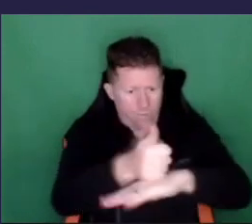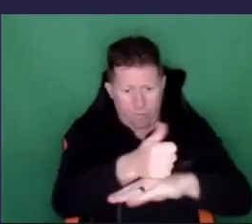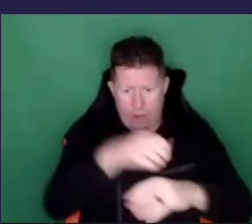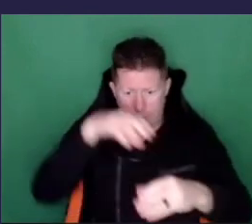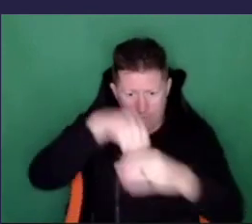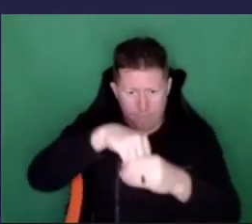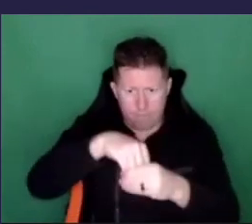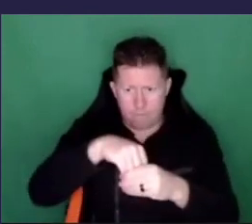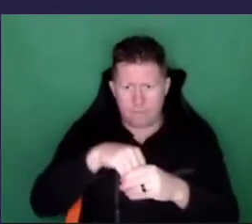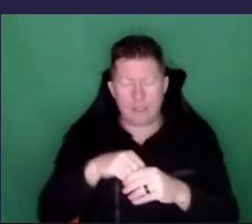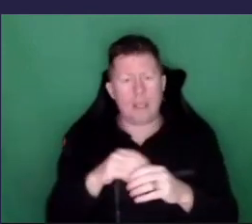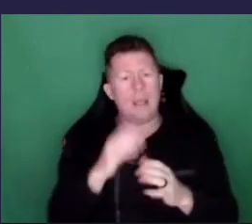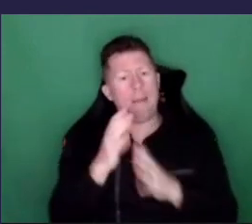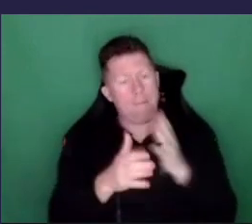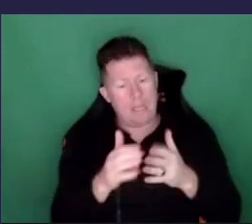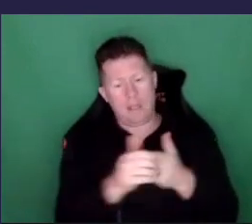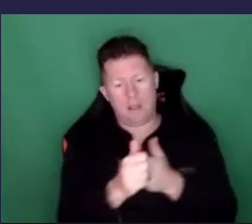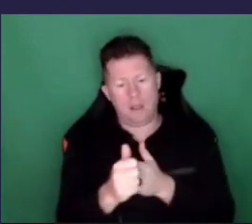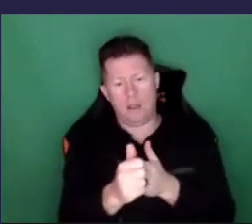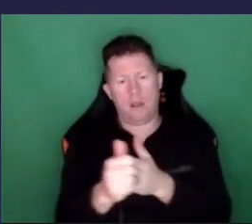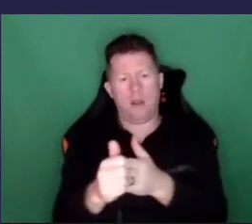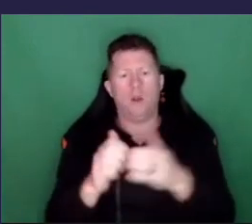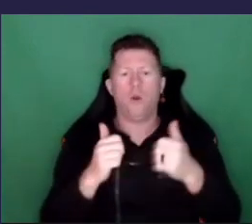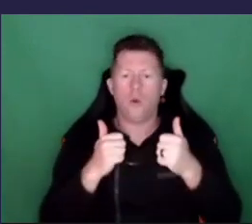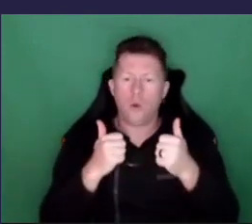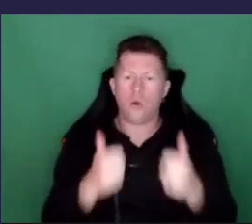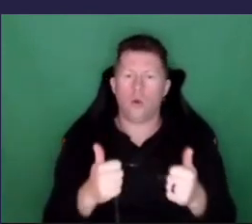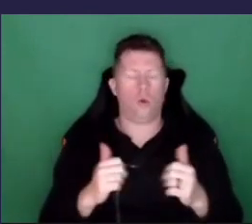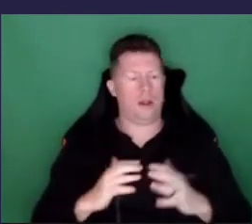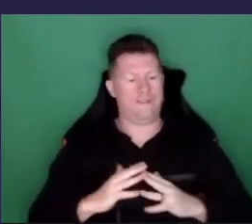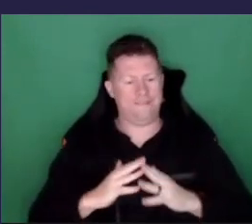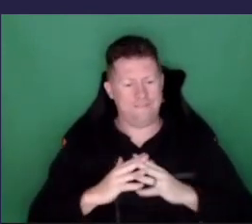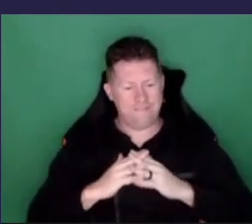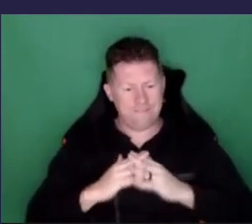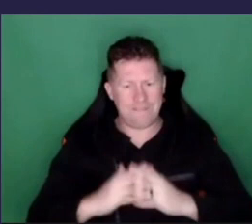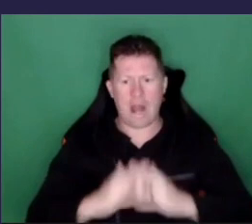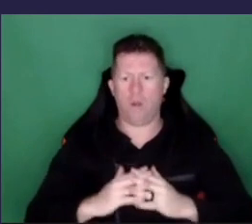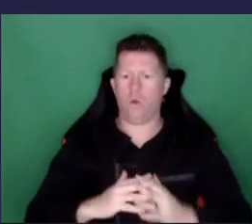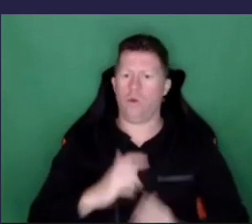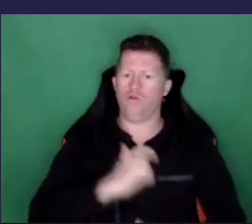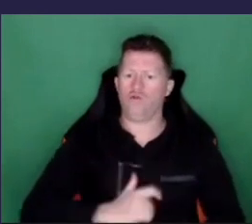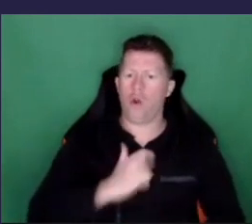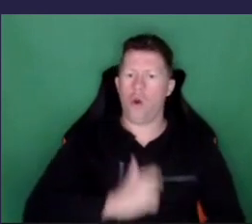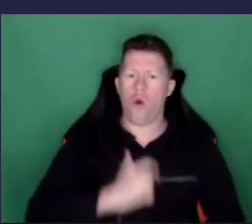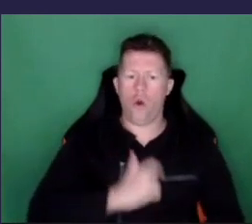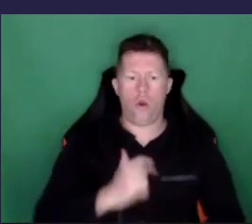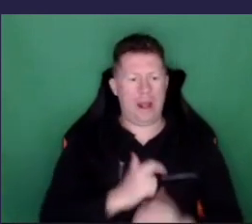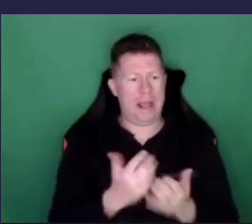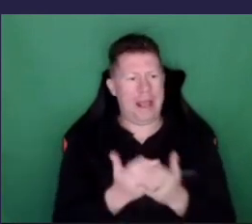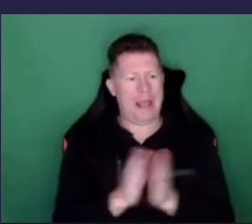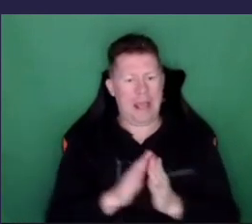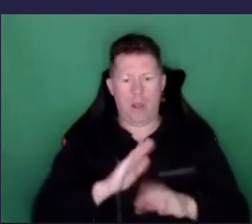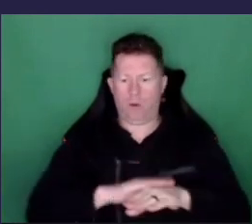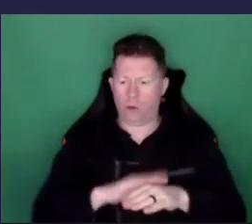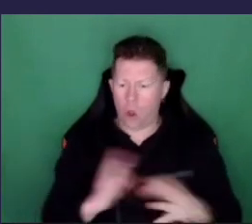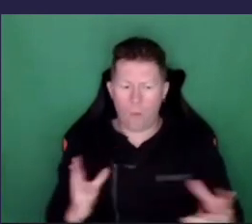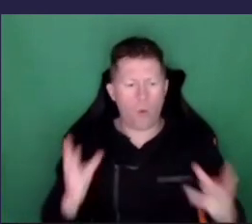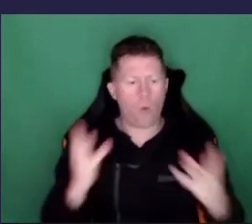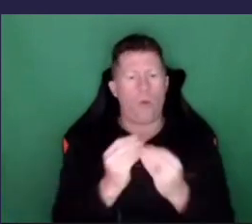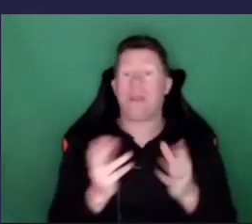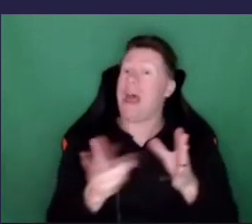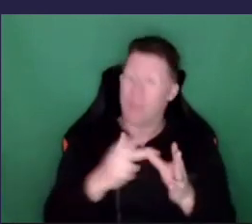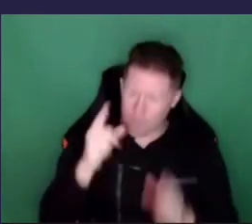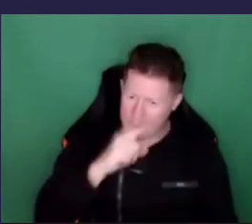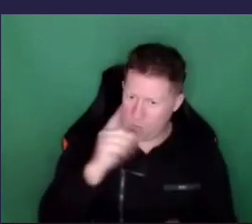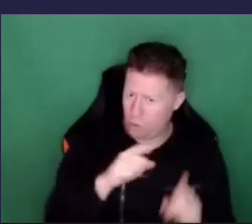that lead to valued roles and the chance to spend time with others? I think another